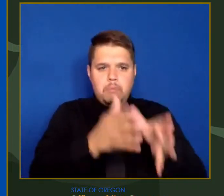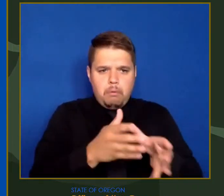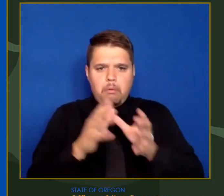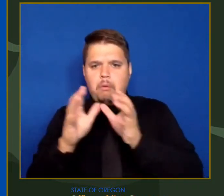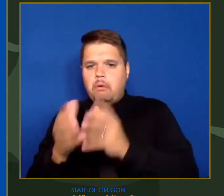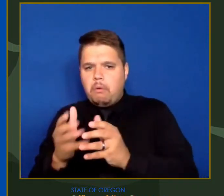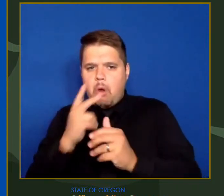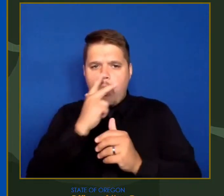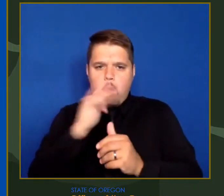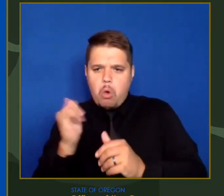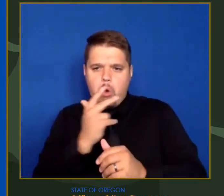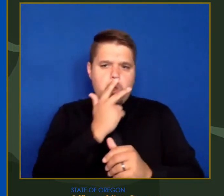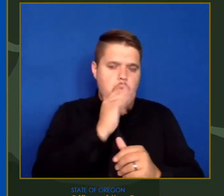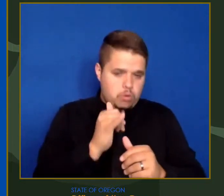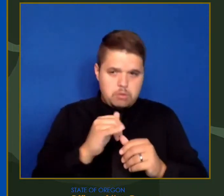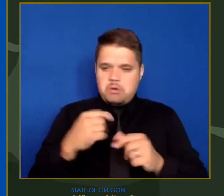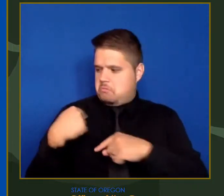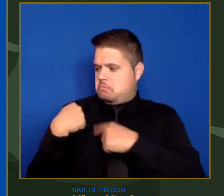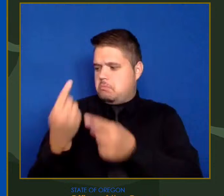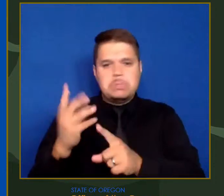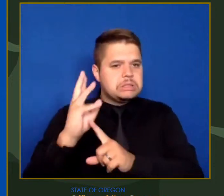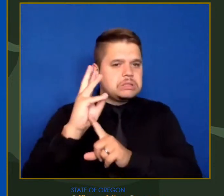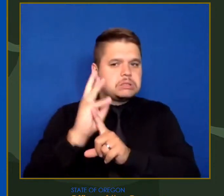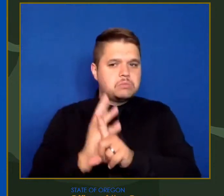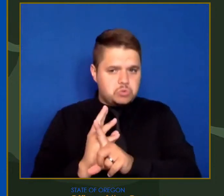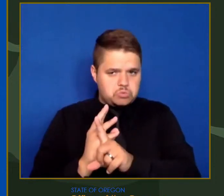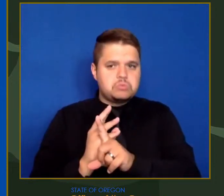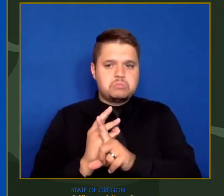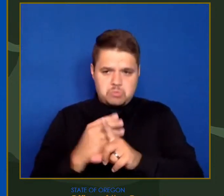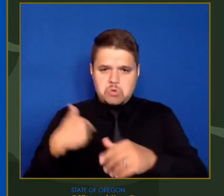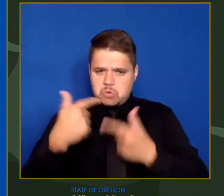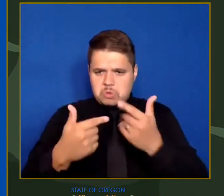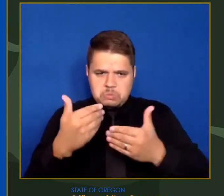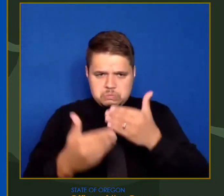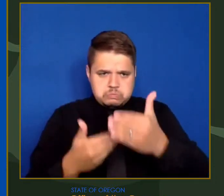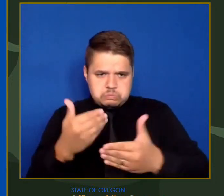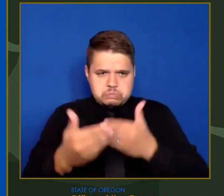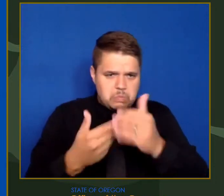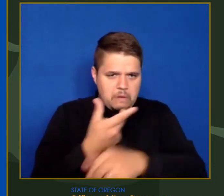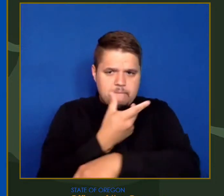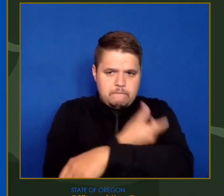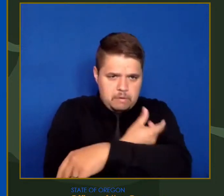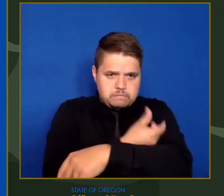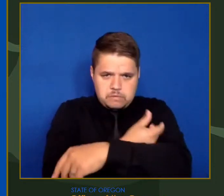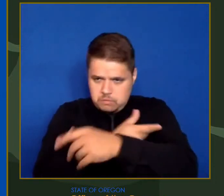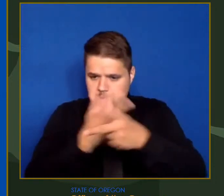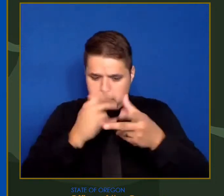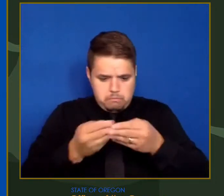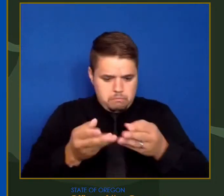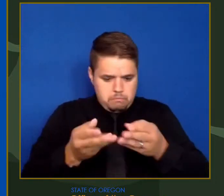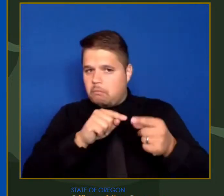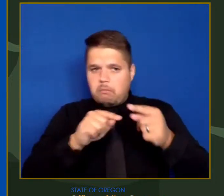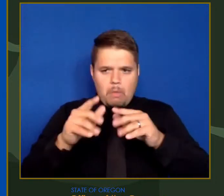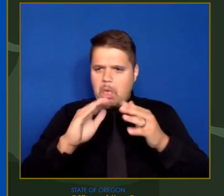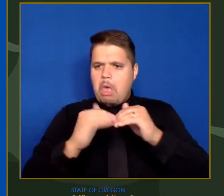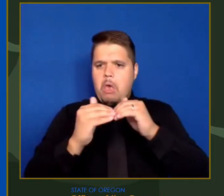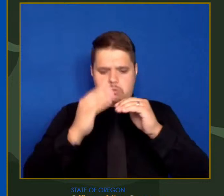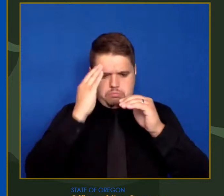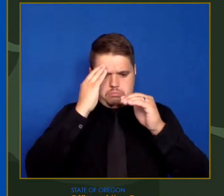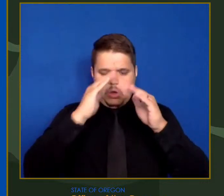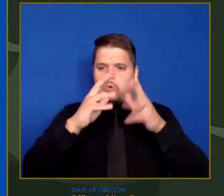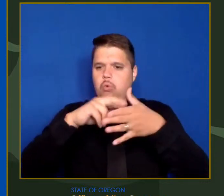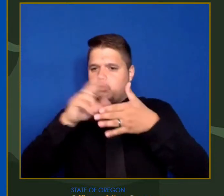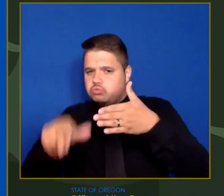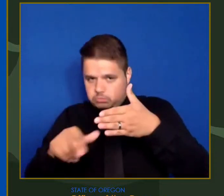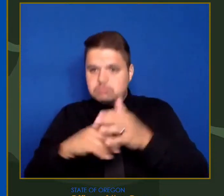Oregon's COVID-19 vaccination drive. It's been close to 6 weeks since we expanded eligibility to all adults on April 19th. During